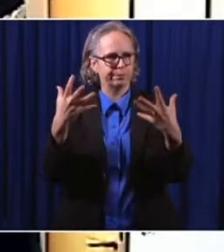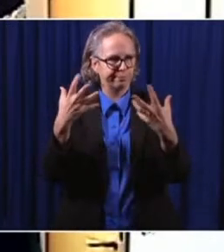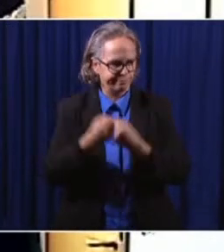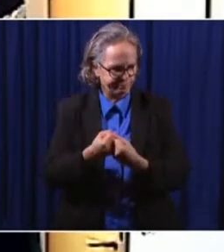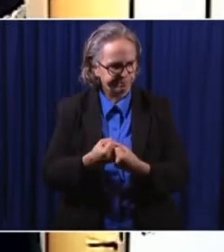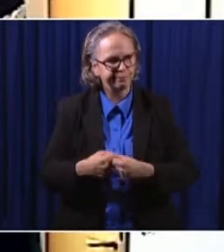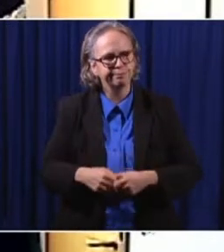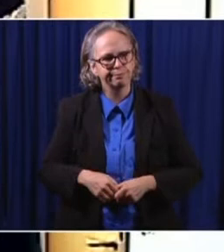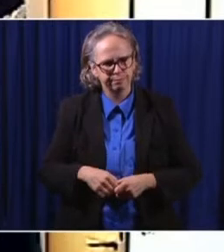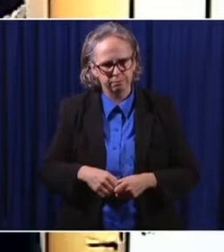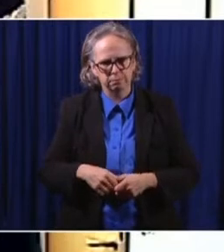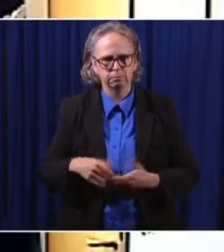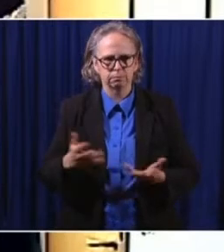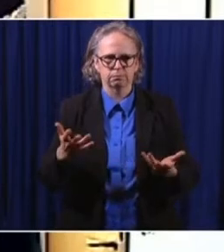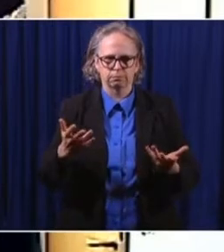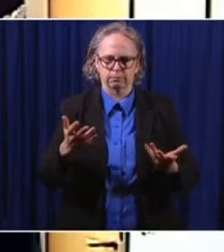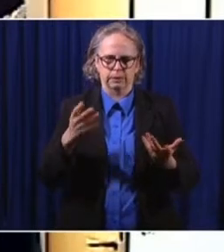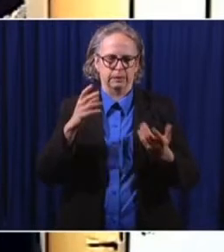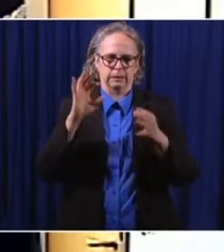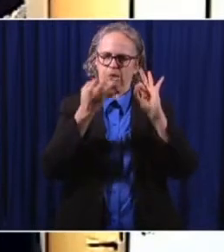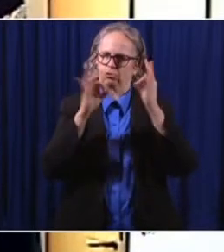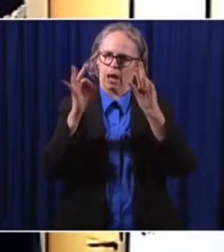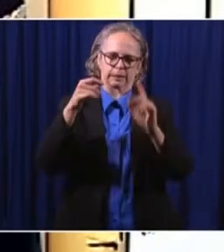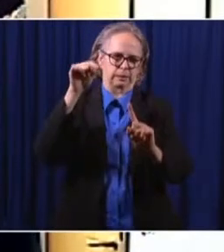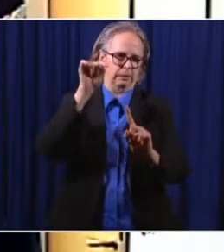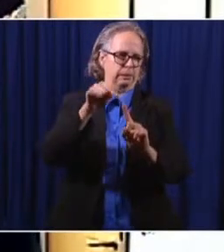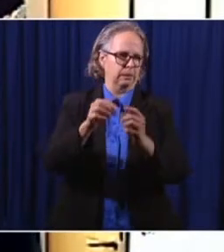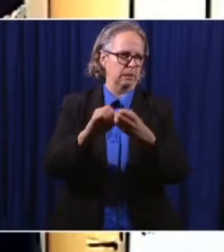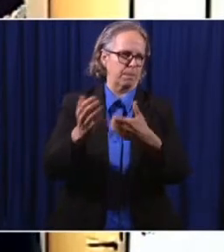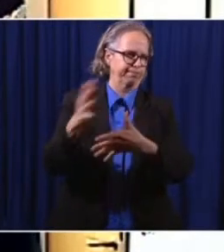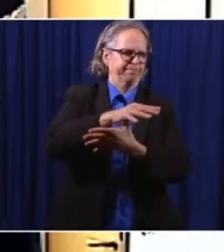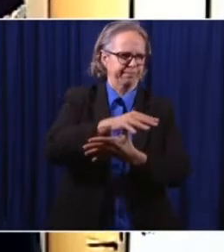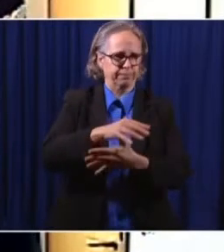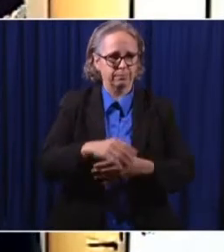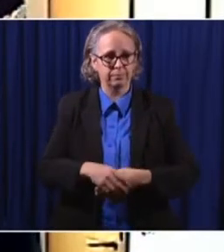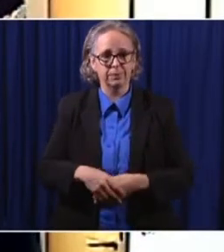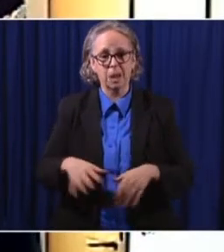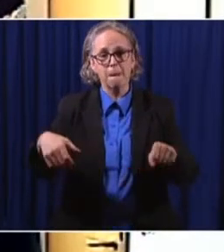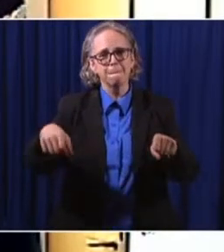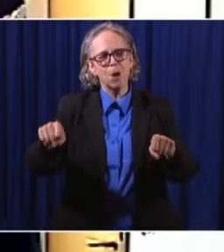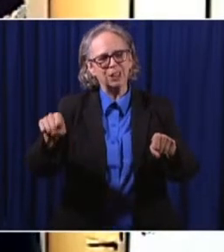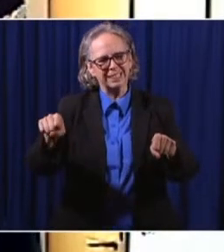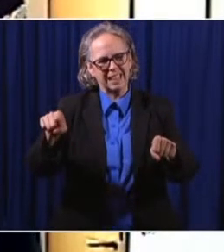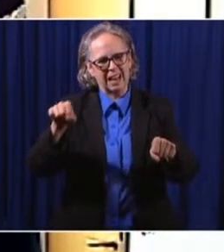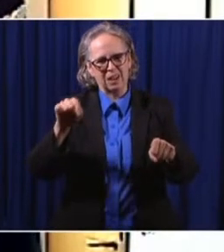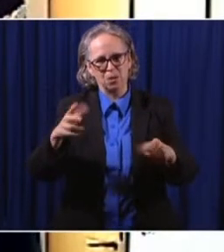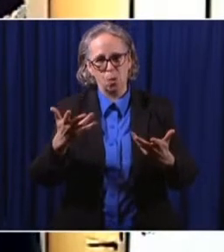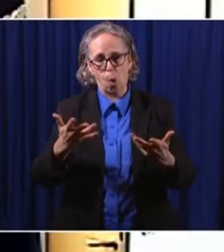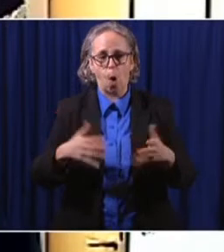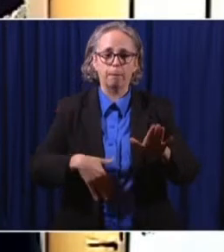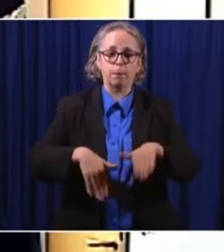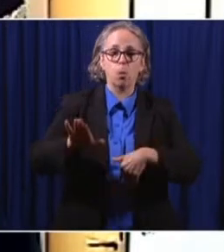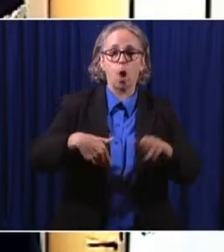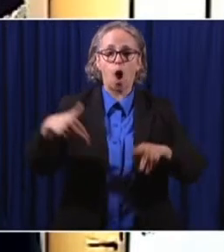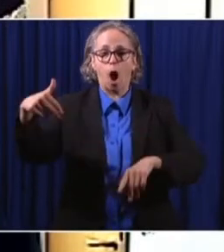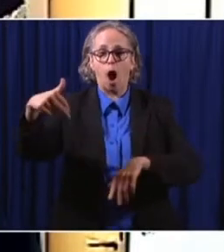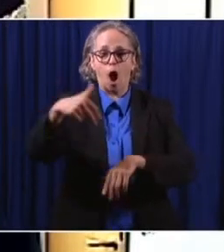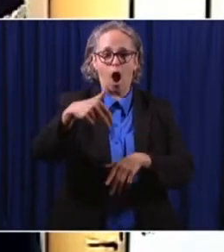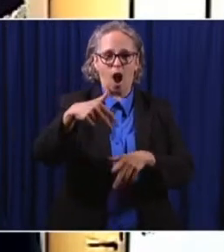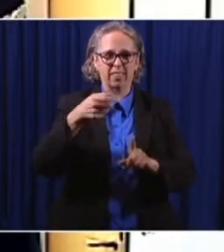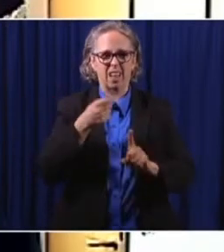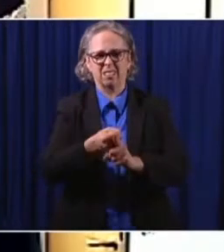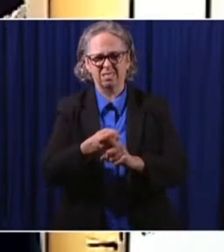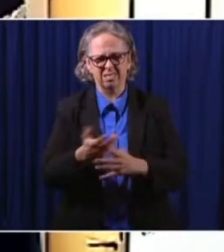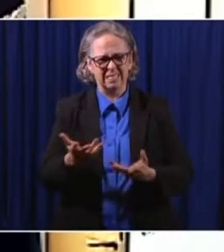distracted driving, as well as we've got the motorcycle and pedestrian fatality issues. So all of those are significant